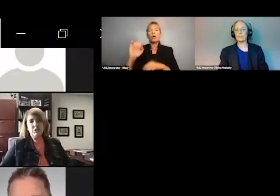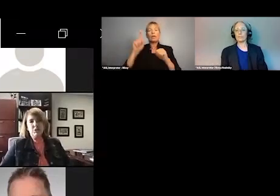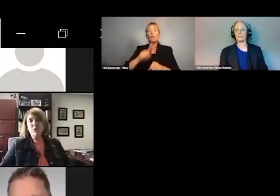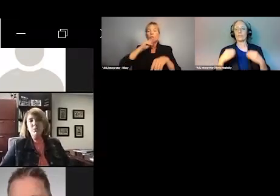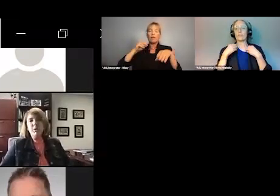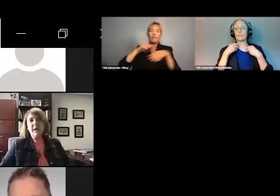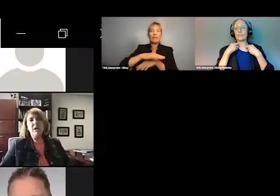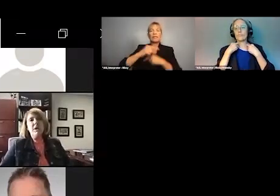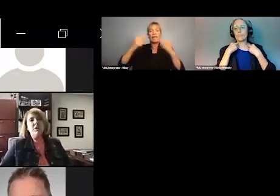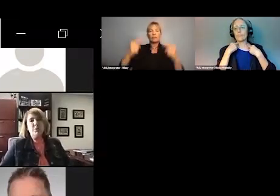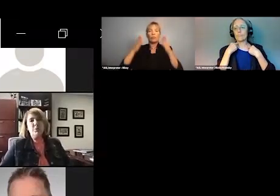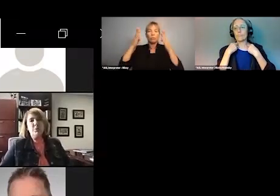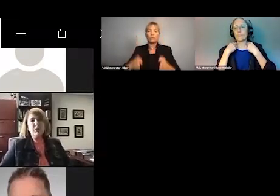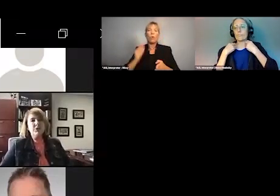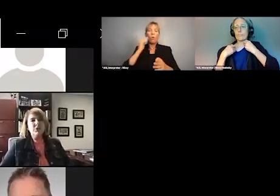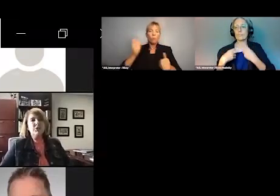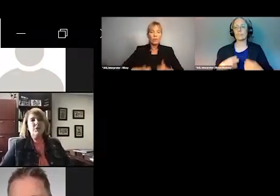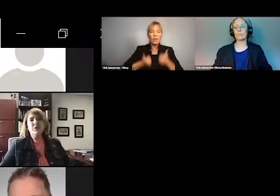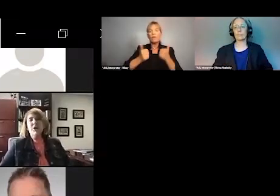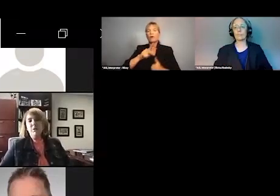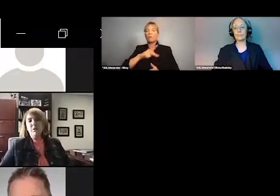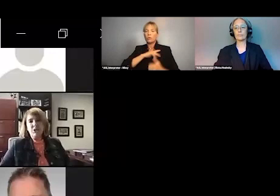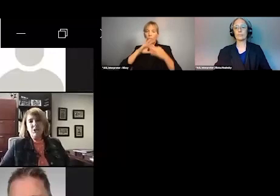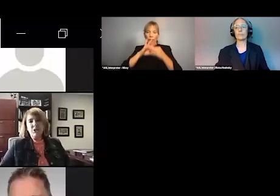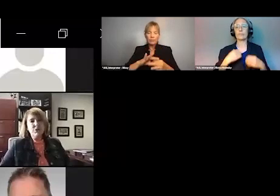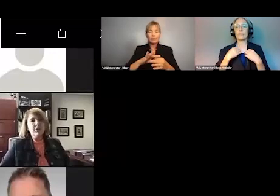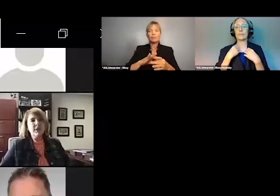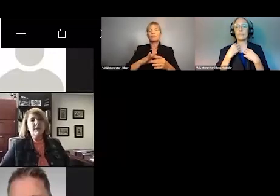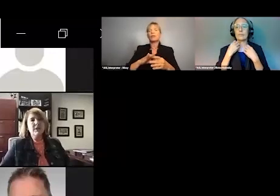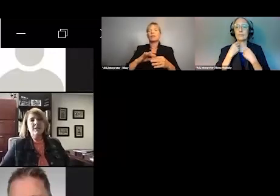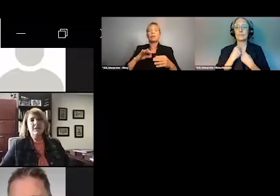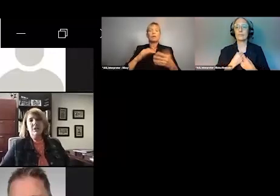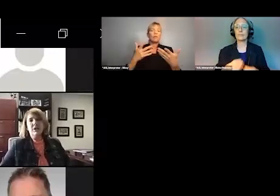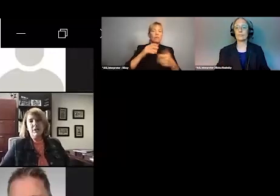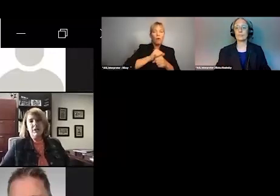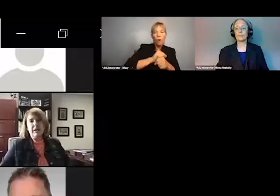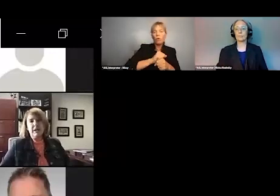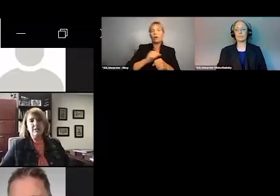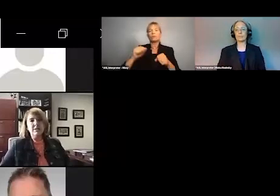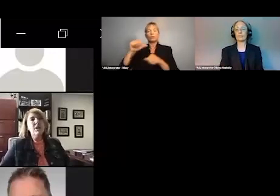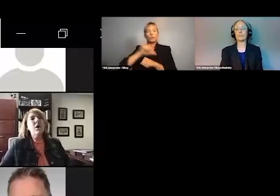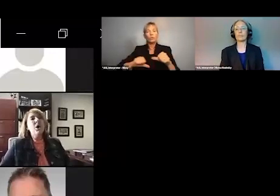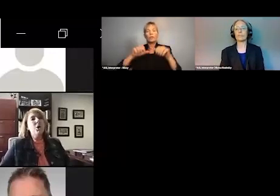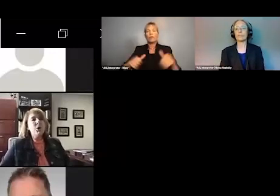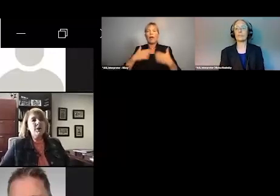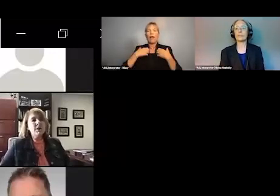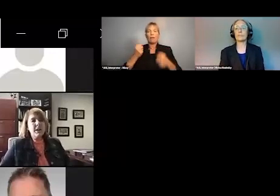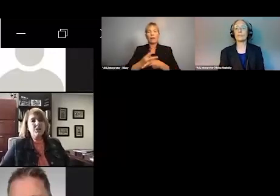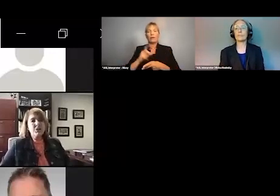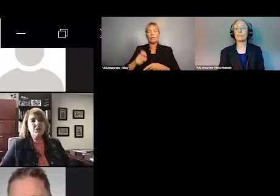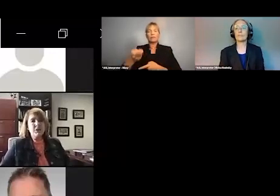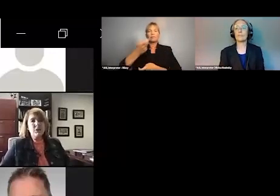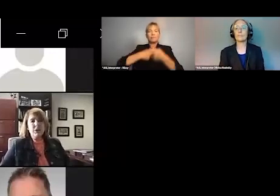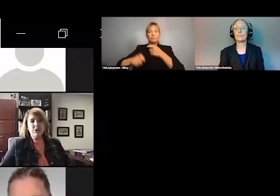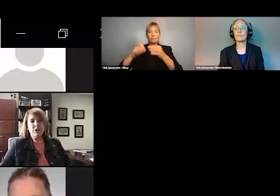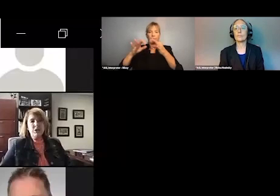affect the injured individual's home life, their personal relationships, vocational and social activities, and their healthcare needs. According